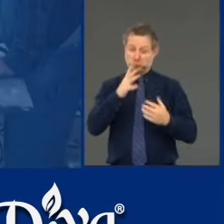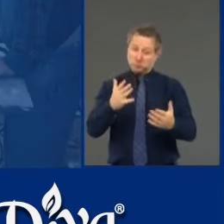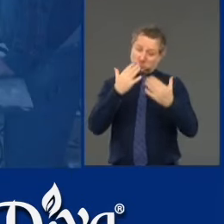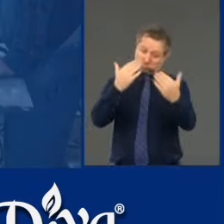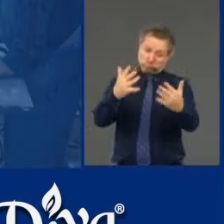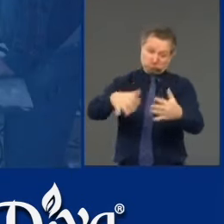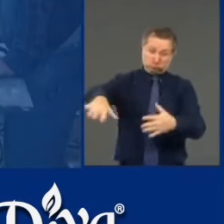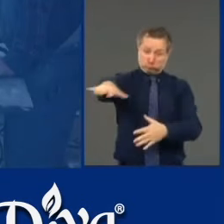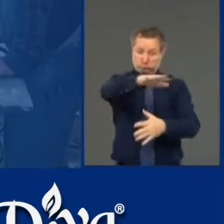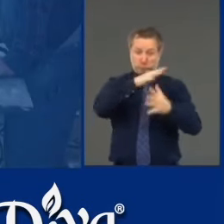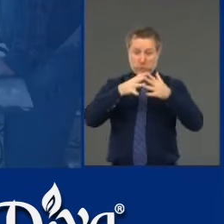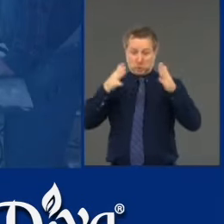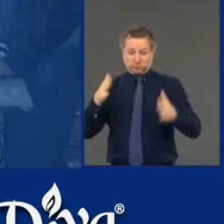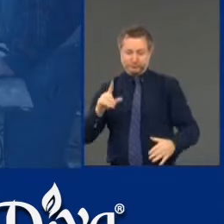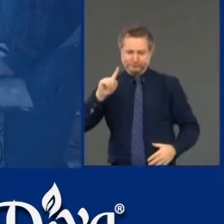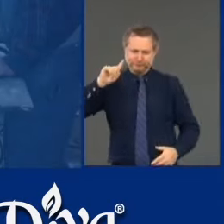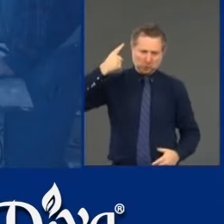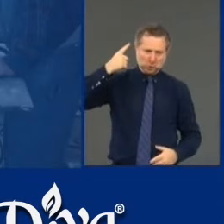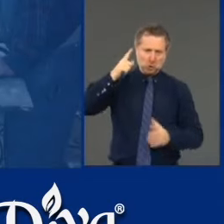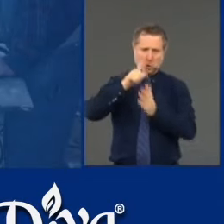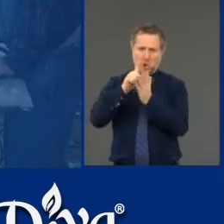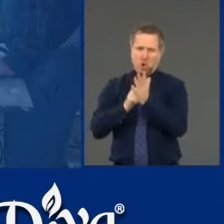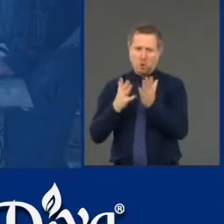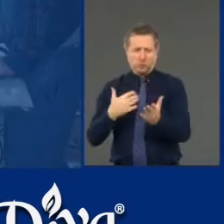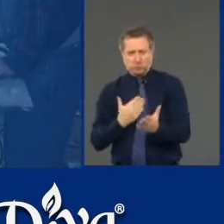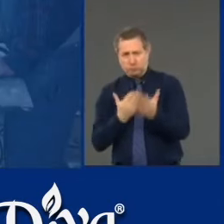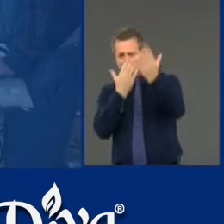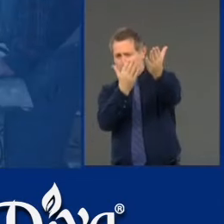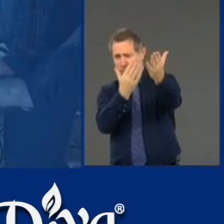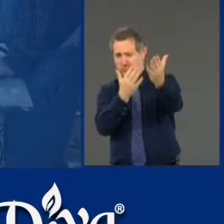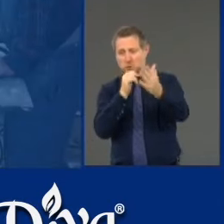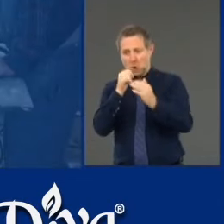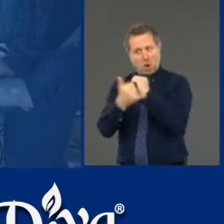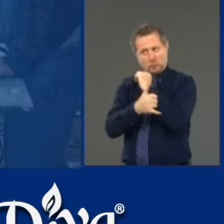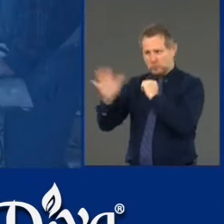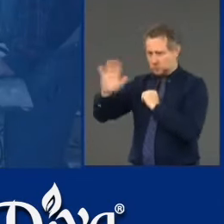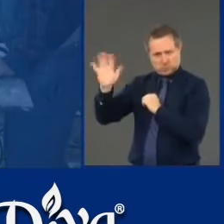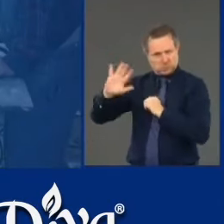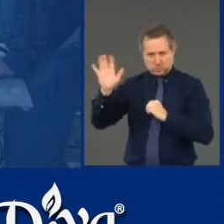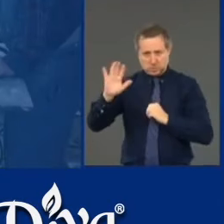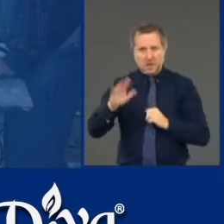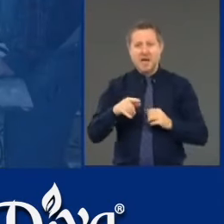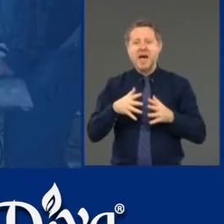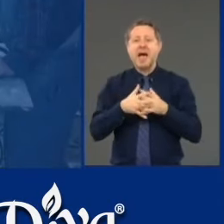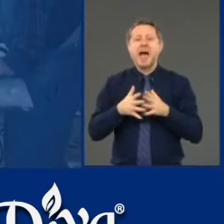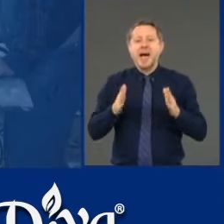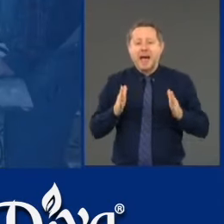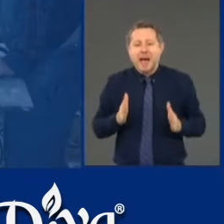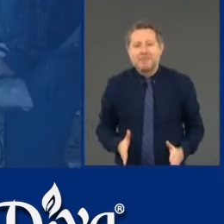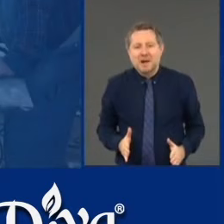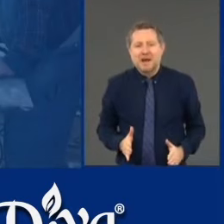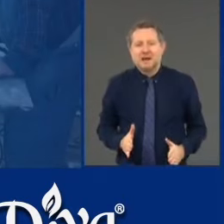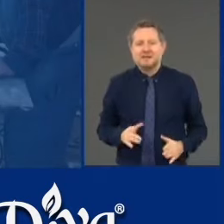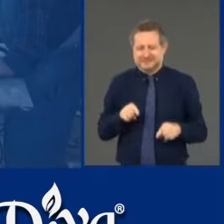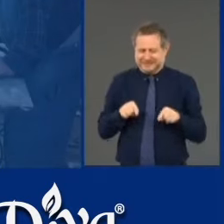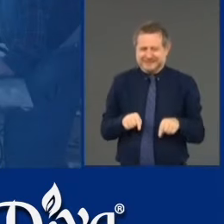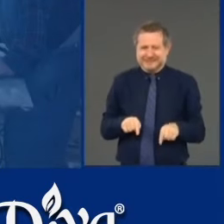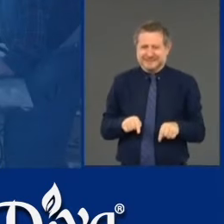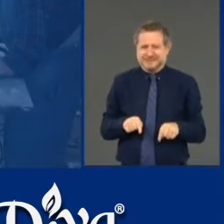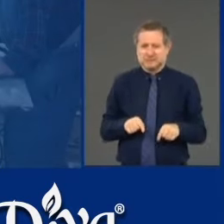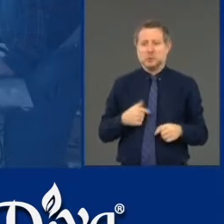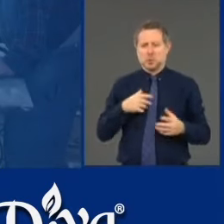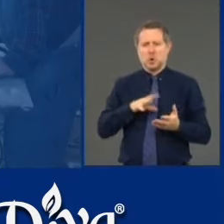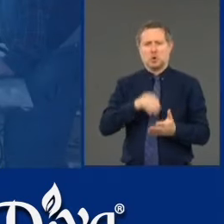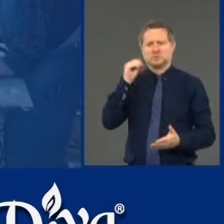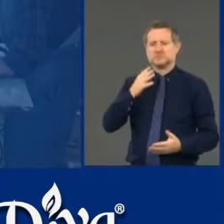Not America First, Americans First Law. We learned the hard way in 2008